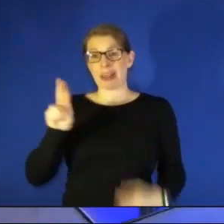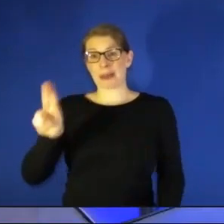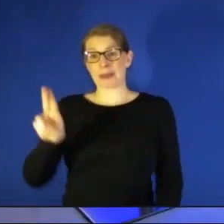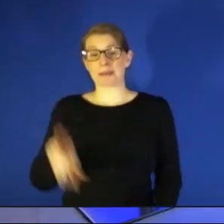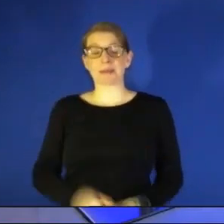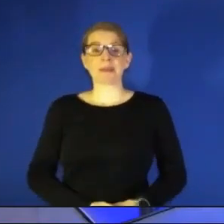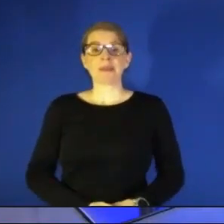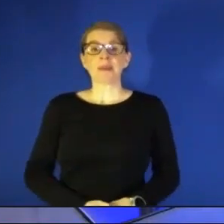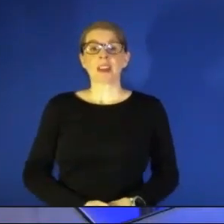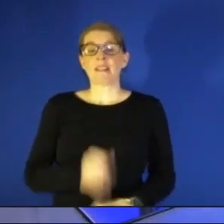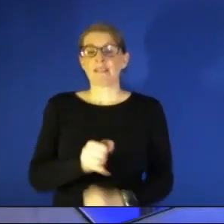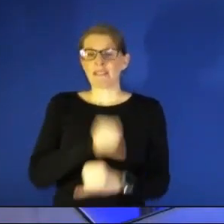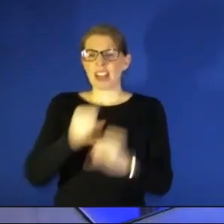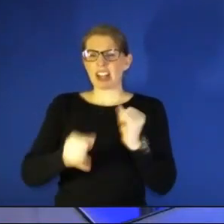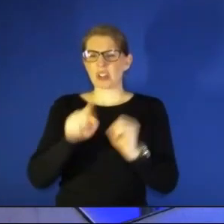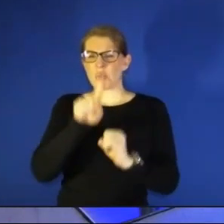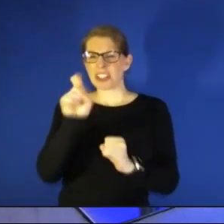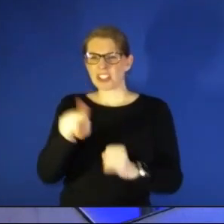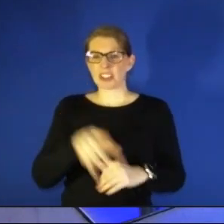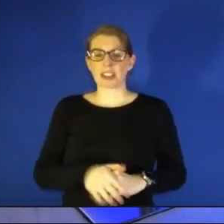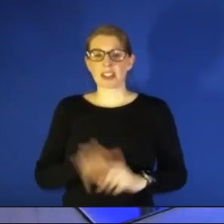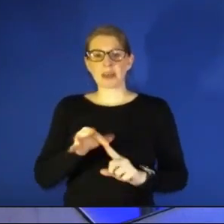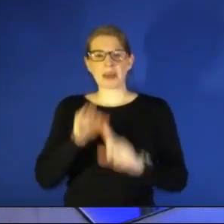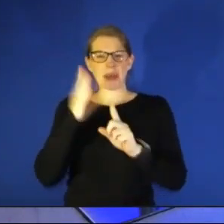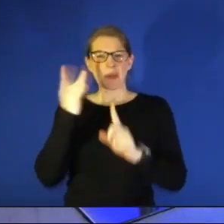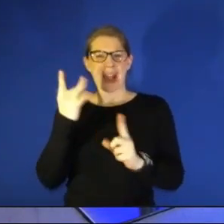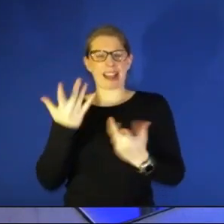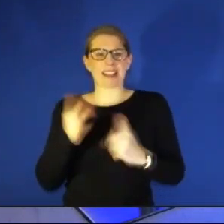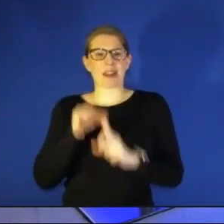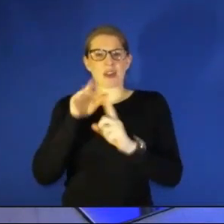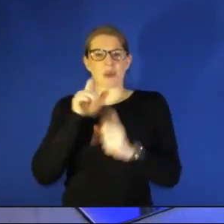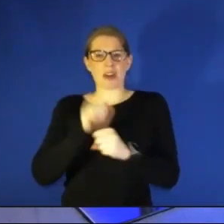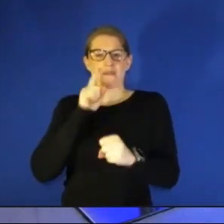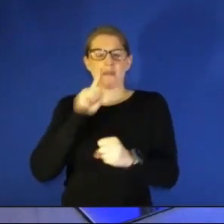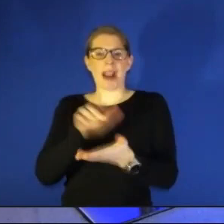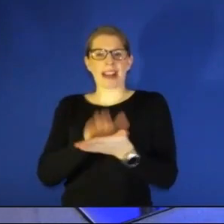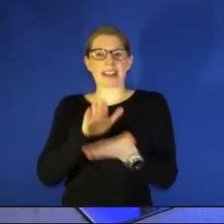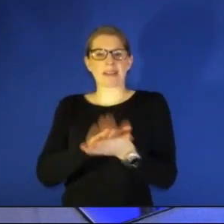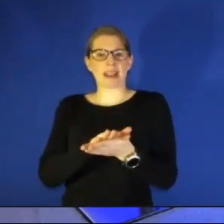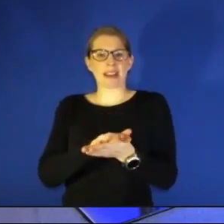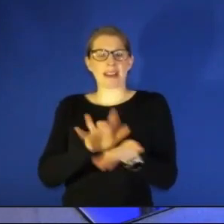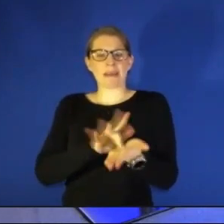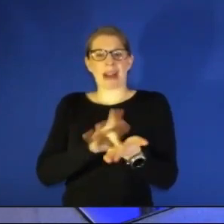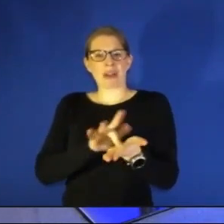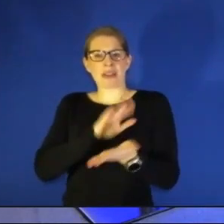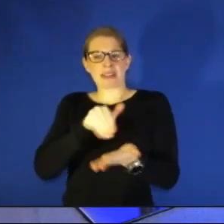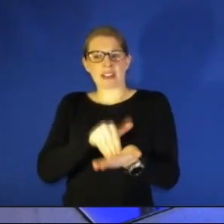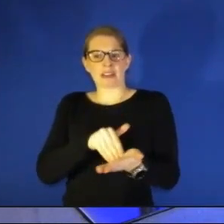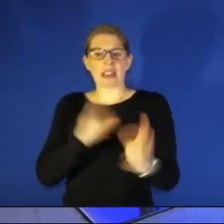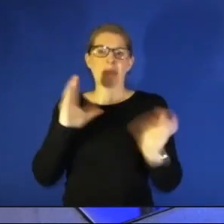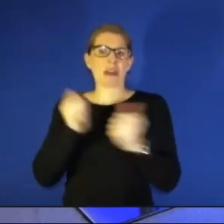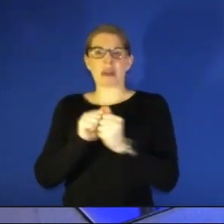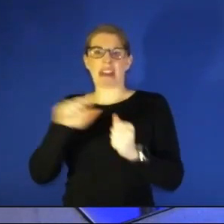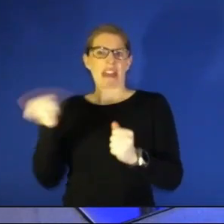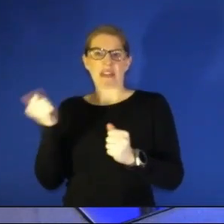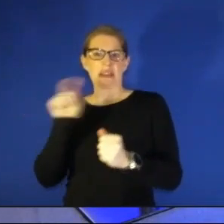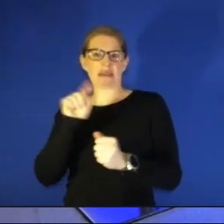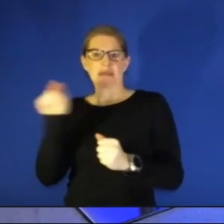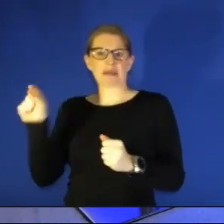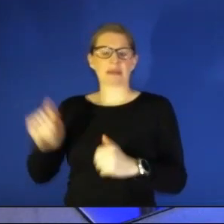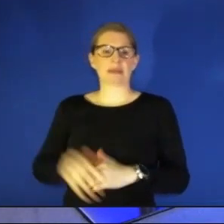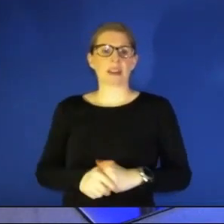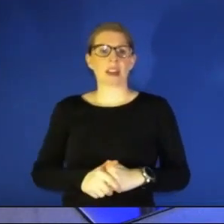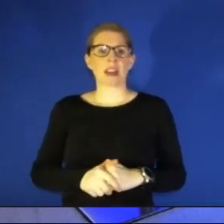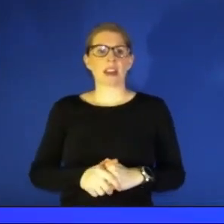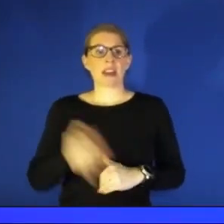question. What does make it so unique and special to work for an academic medical center versus anywhere else? Yeah, I think